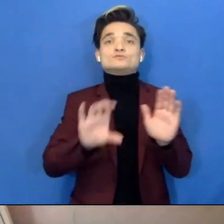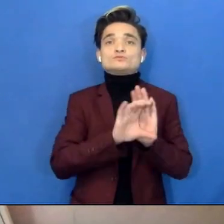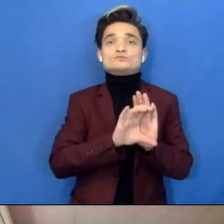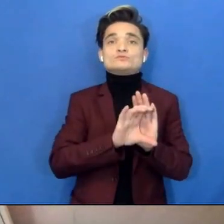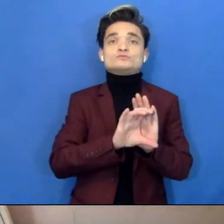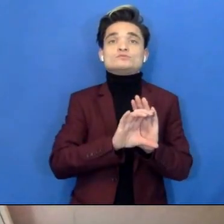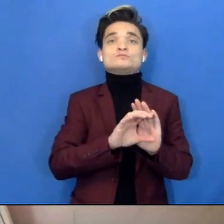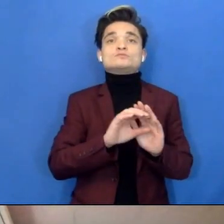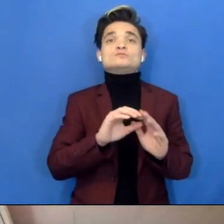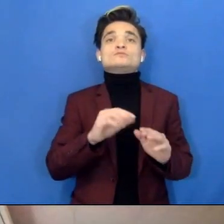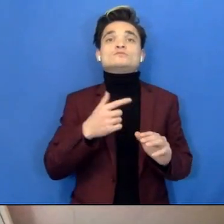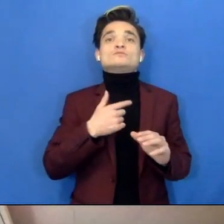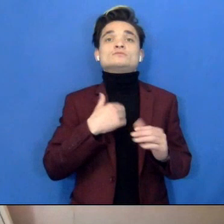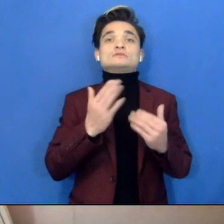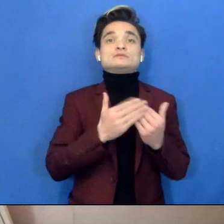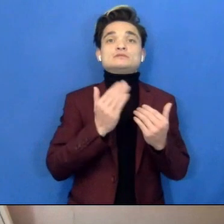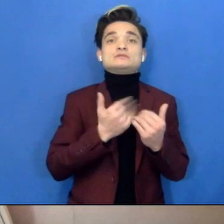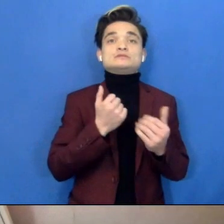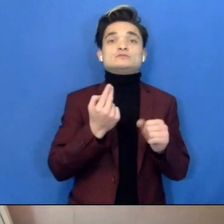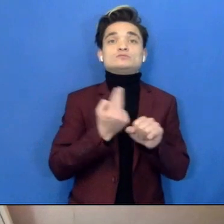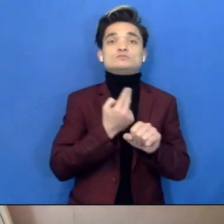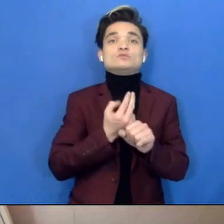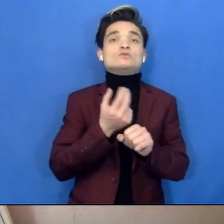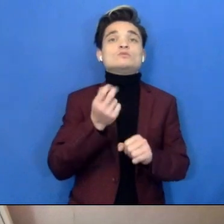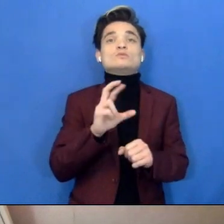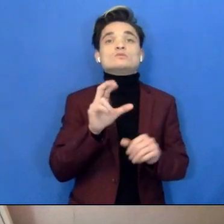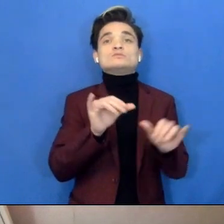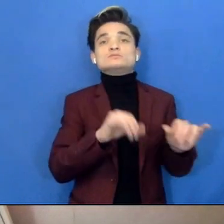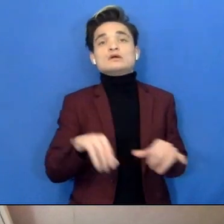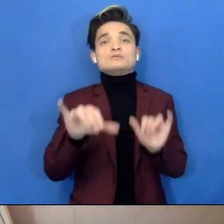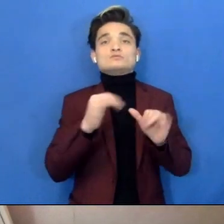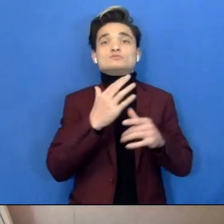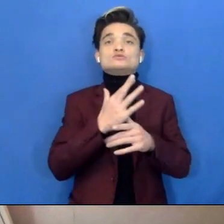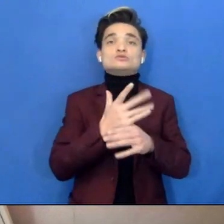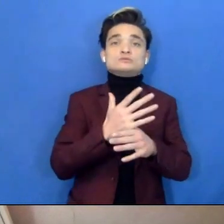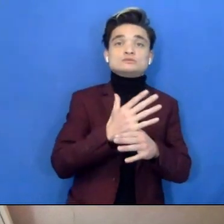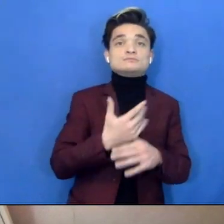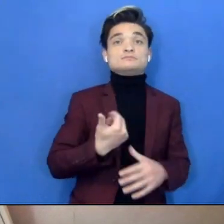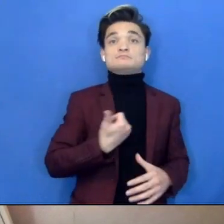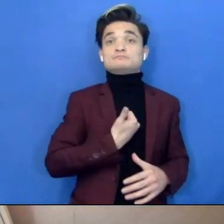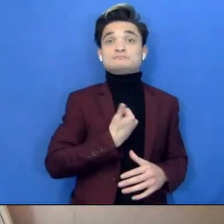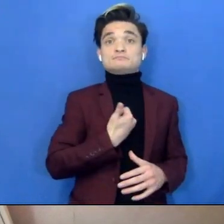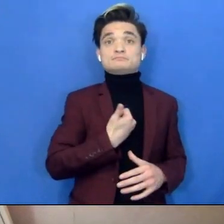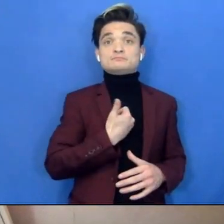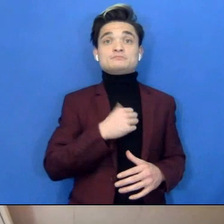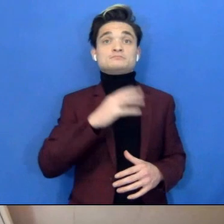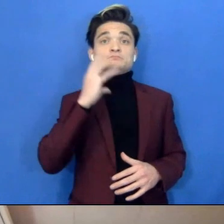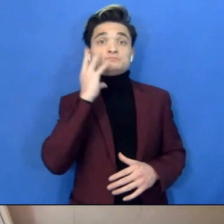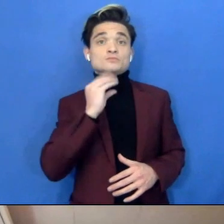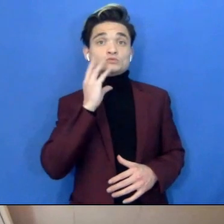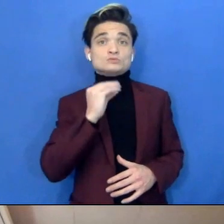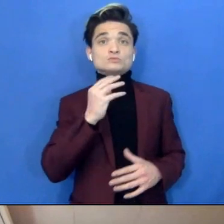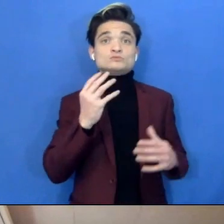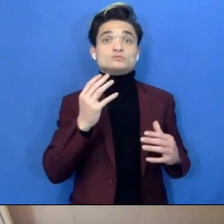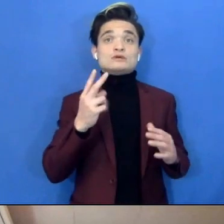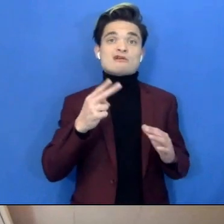status characters, because I myself, I'm more often in high status roles when I use these languages.